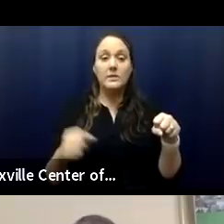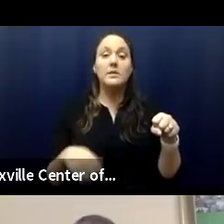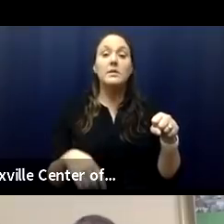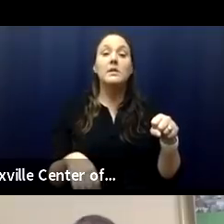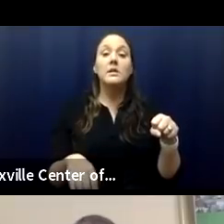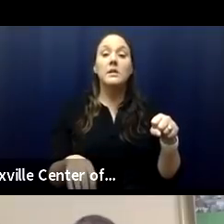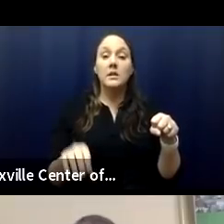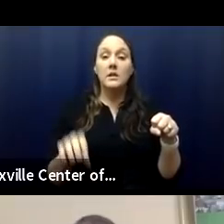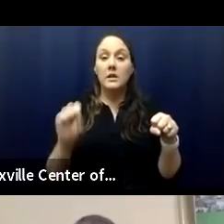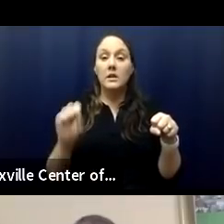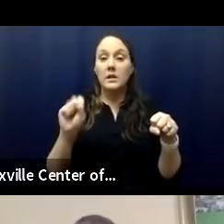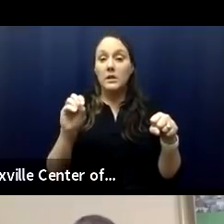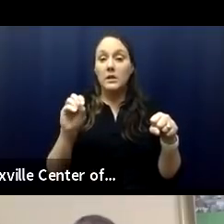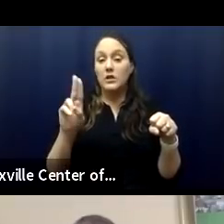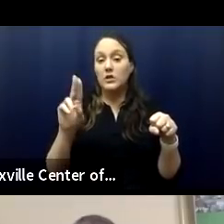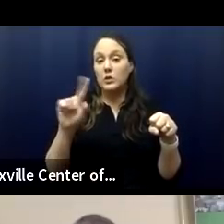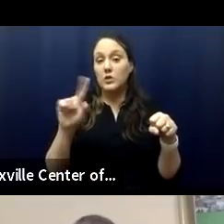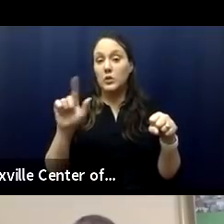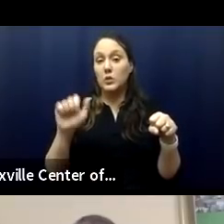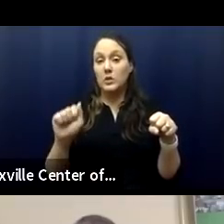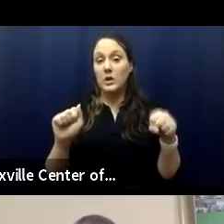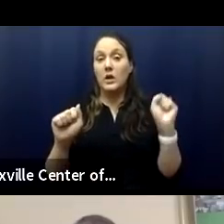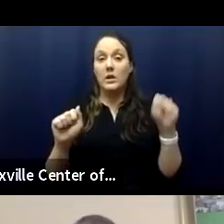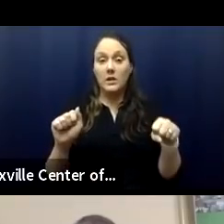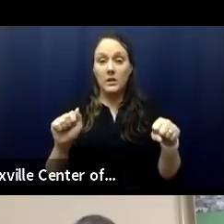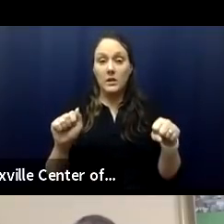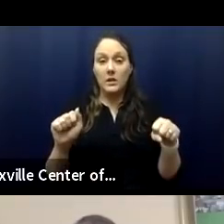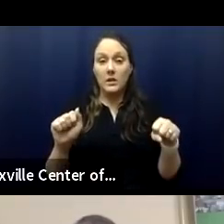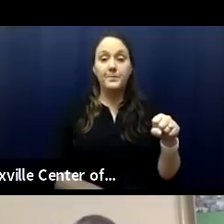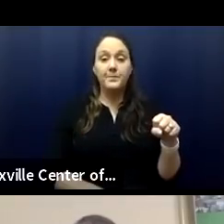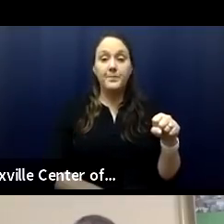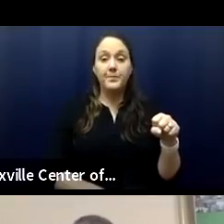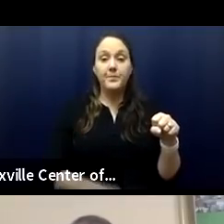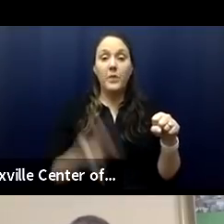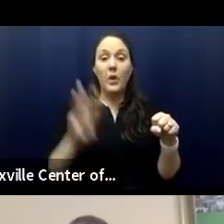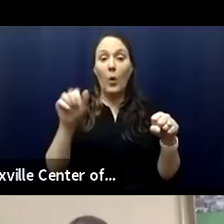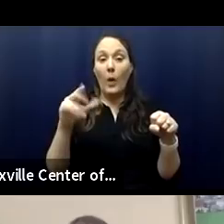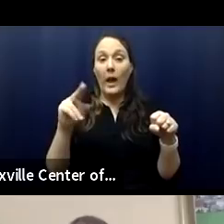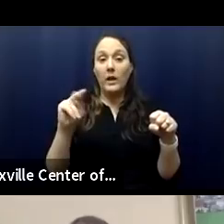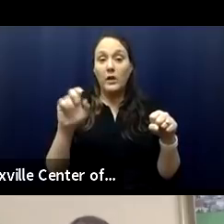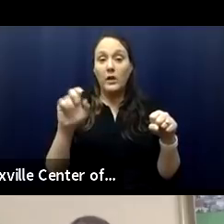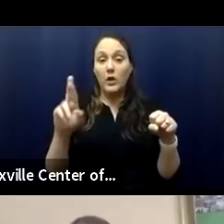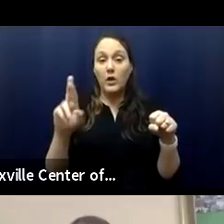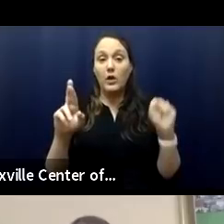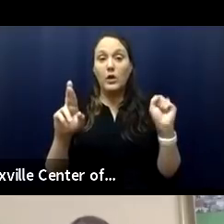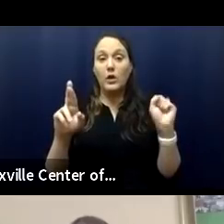Sousa? Yes. Wagner? Yes.